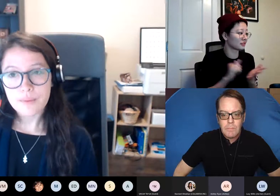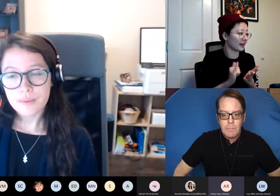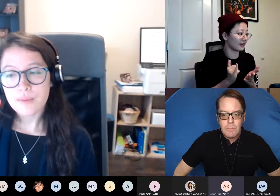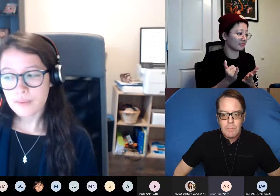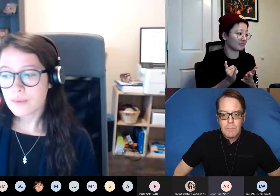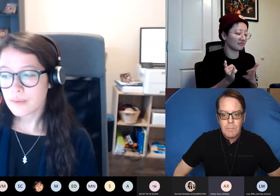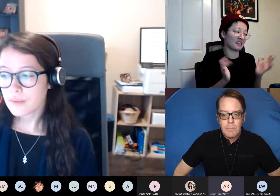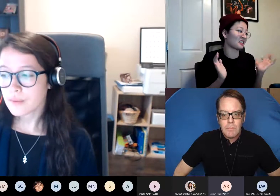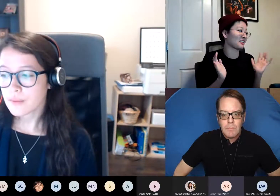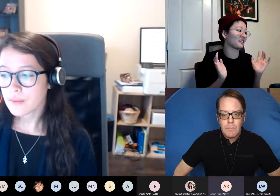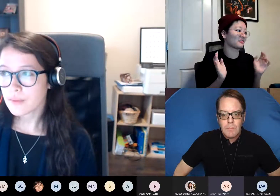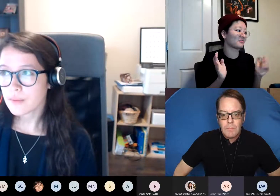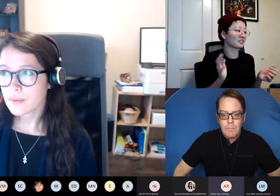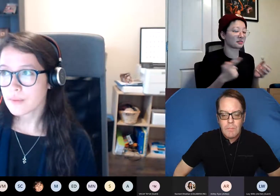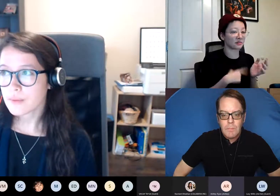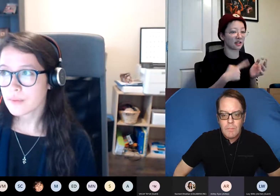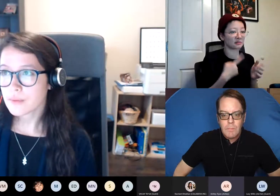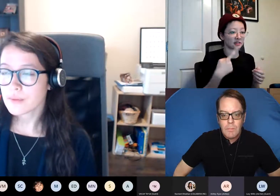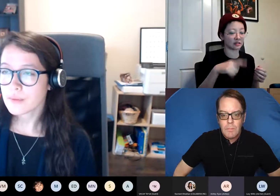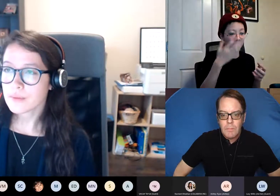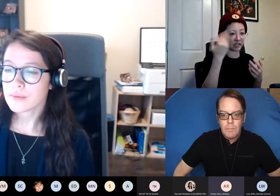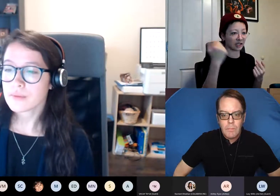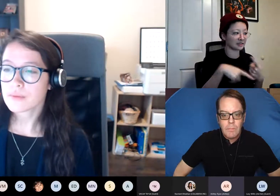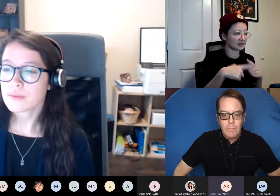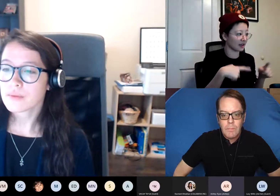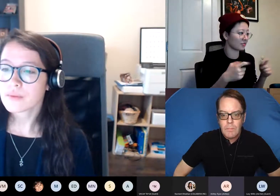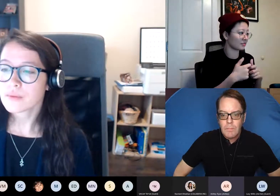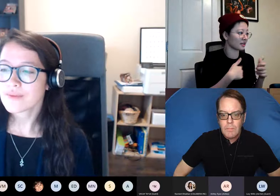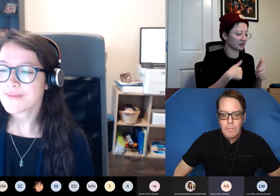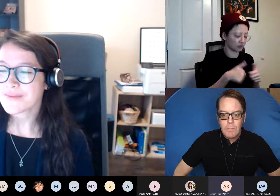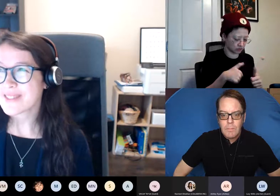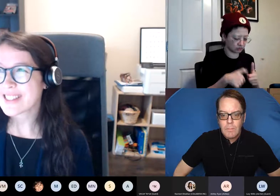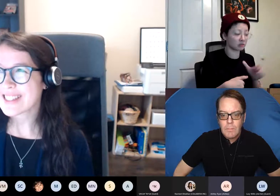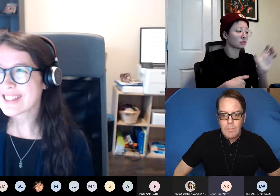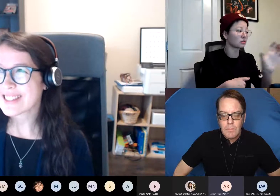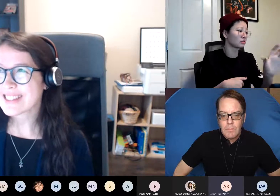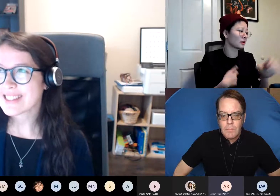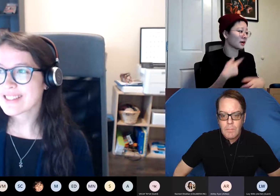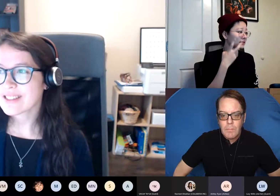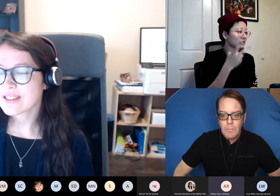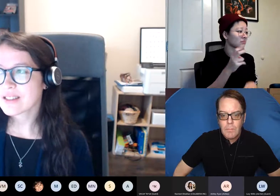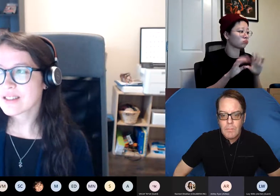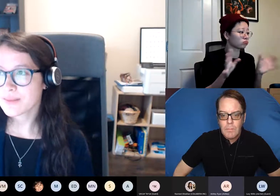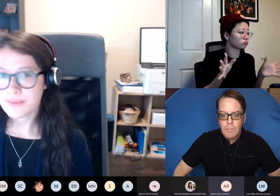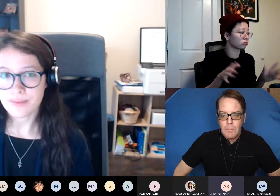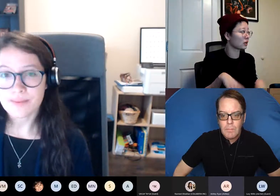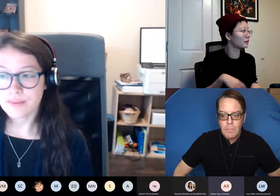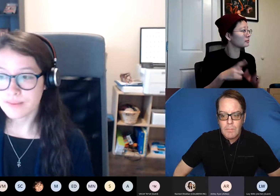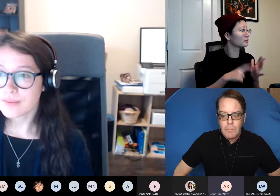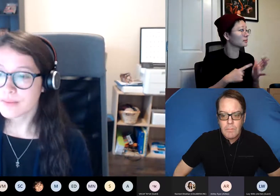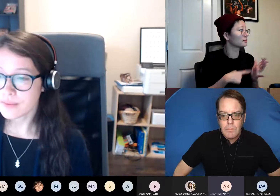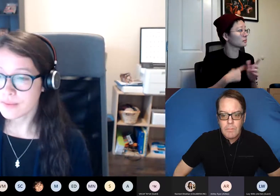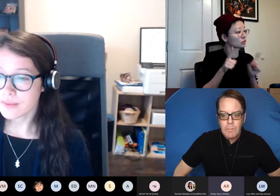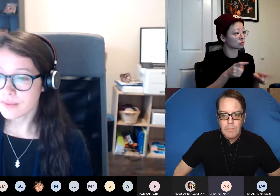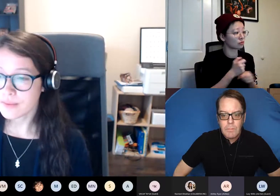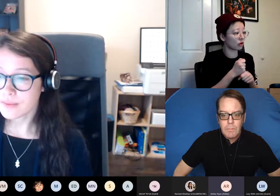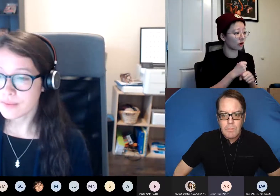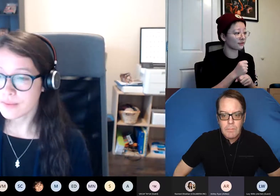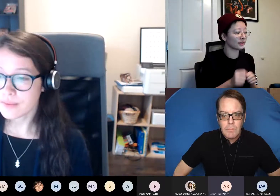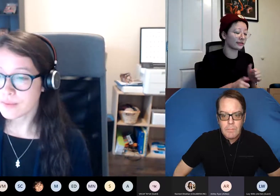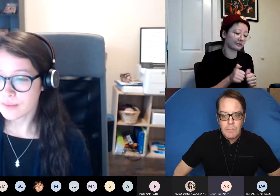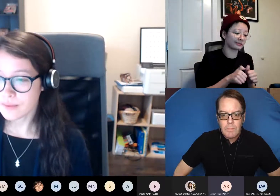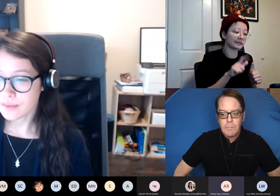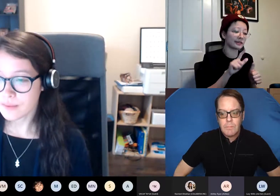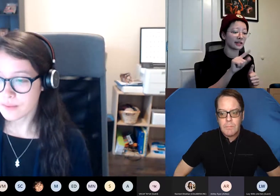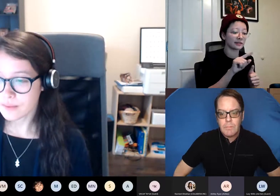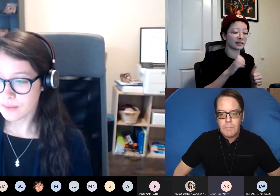enlarges text on your phone. It's as simple as that. That's all that it is. But, you know, sometimes when I'm interacting with my hearing friends